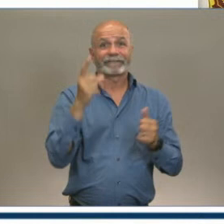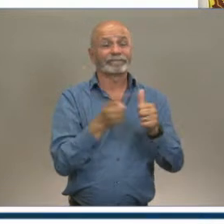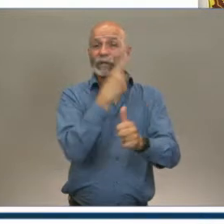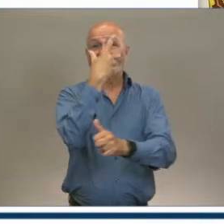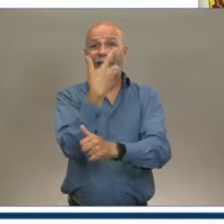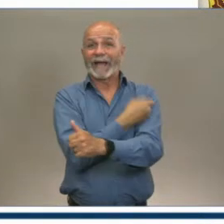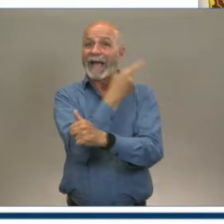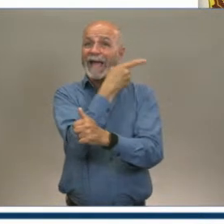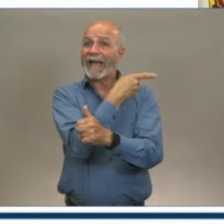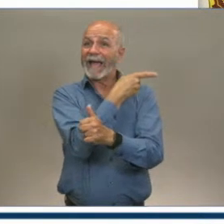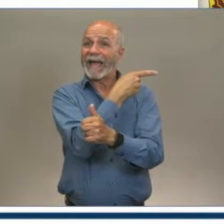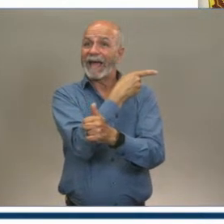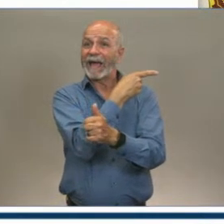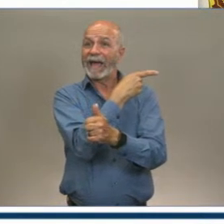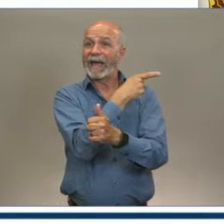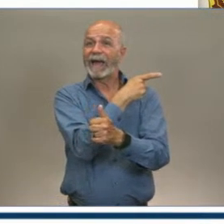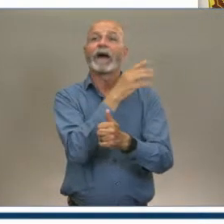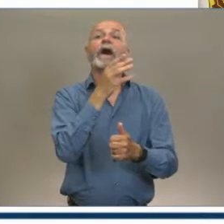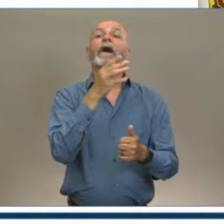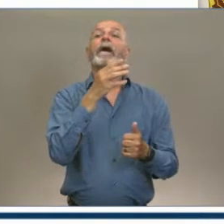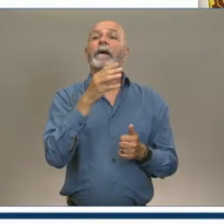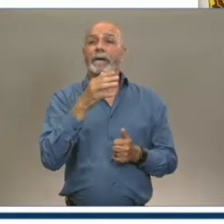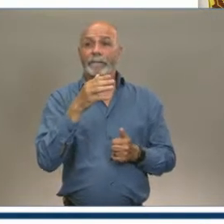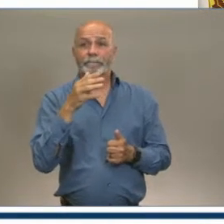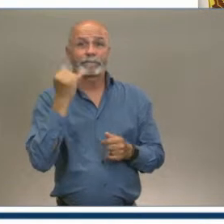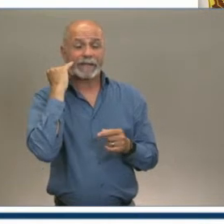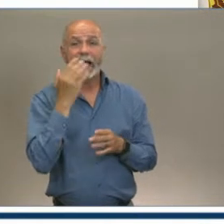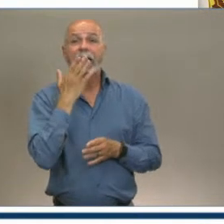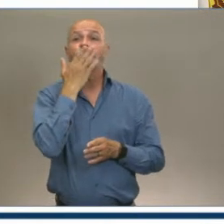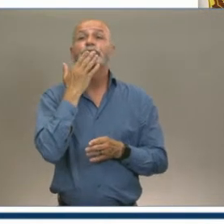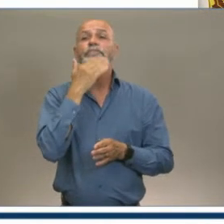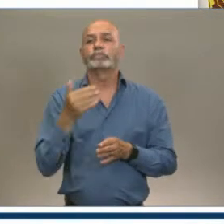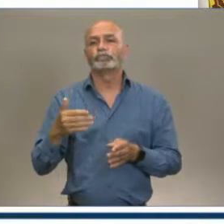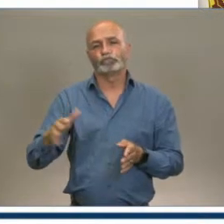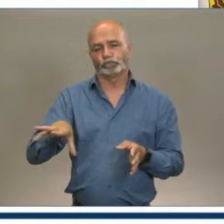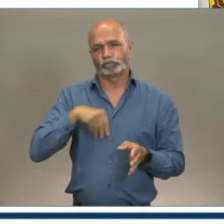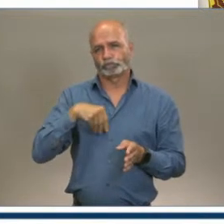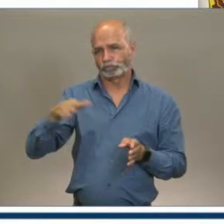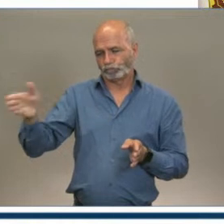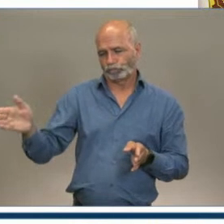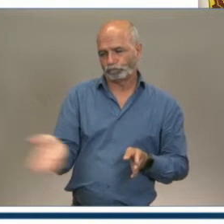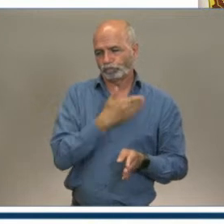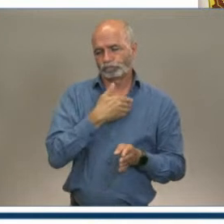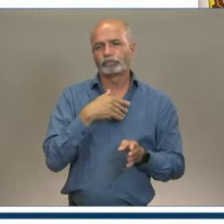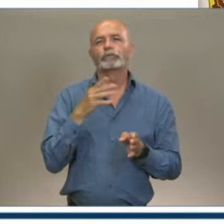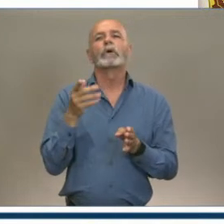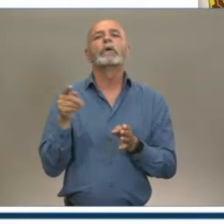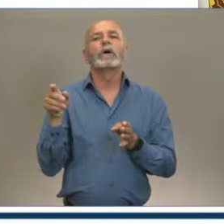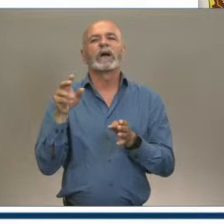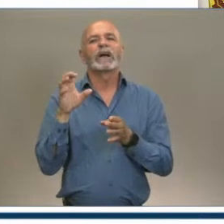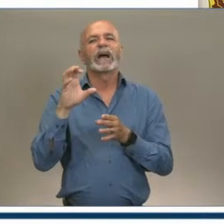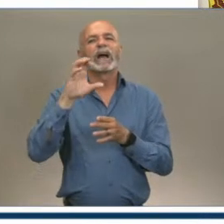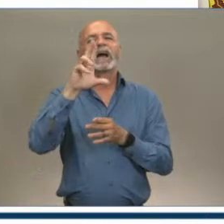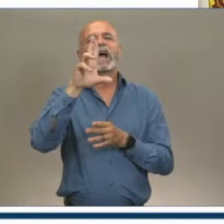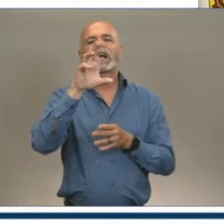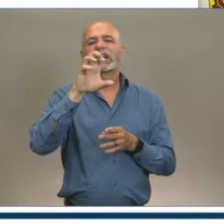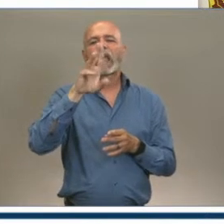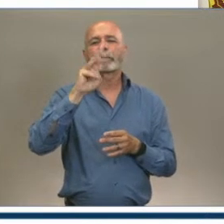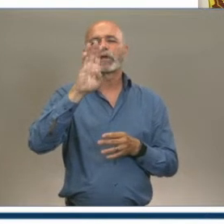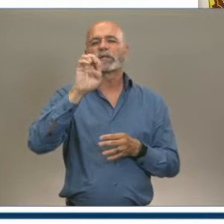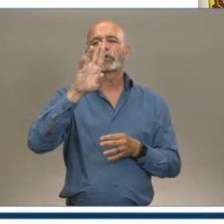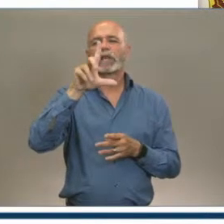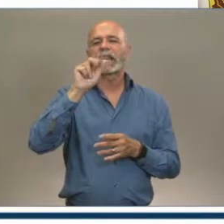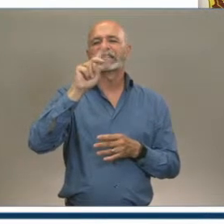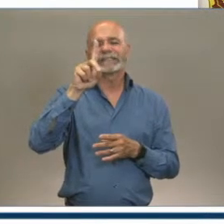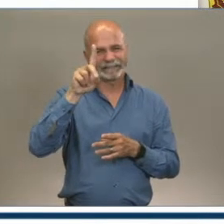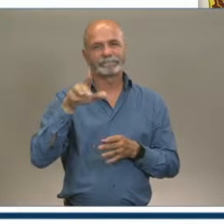the province to Cumberland County residents without the need to isolate. I'm just wondering, when Cumberland County residents go into New Brunswick, when they return to